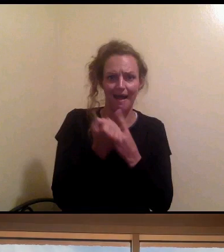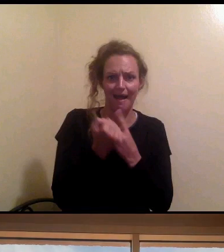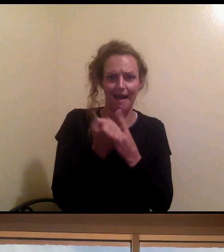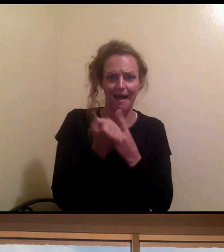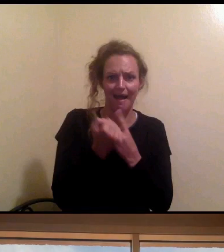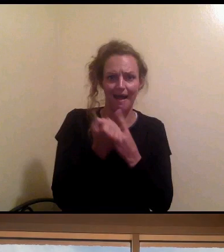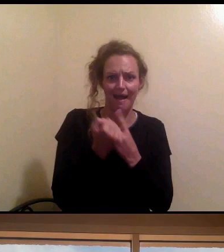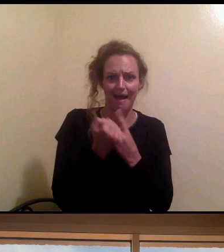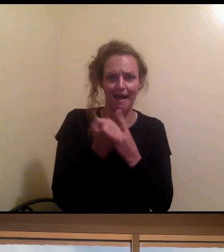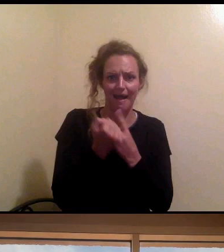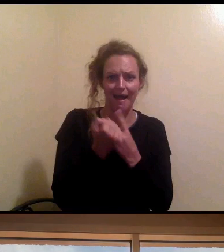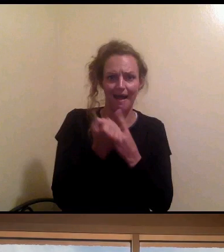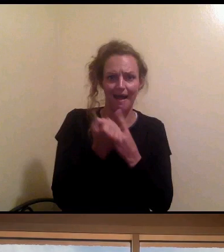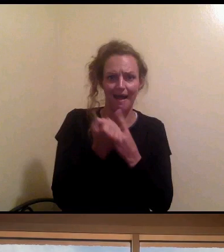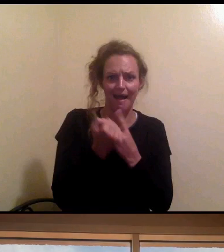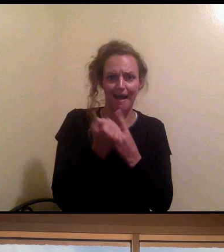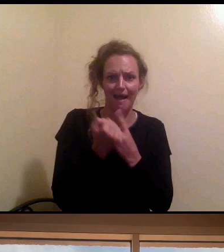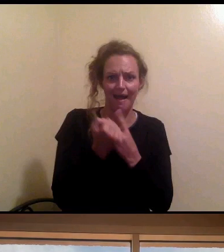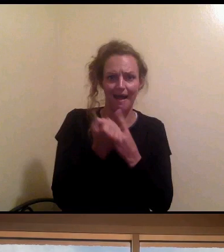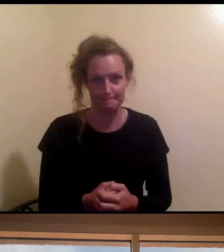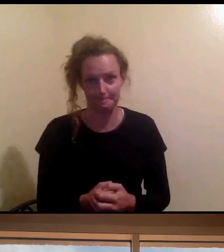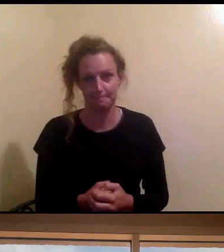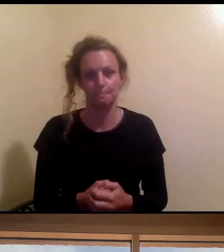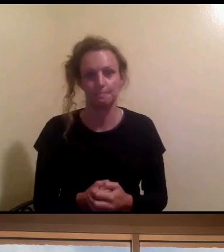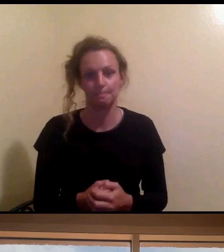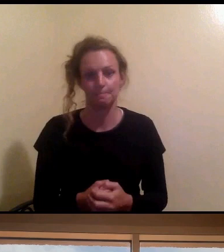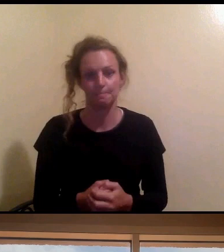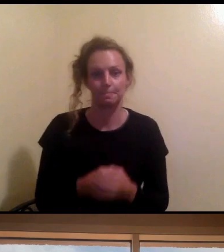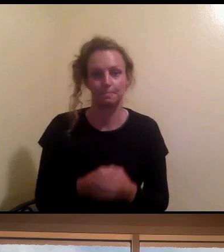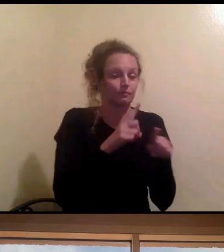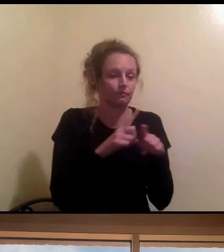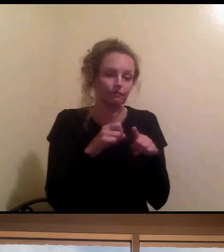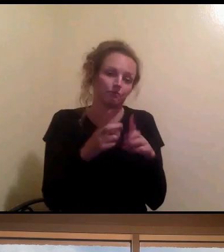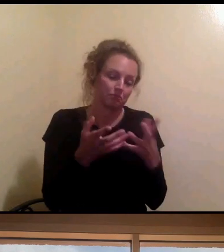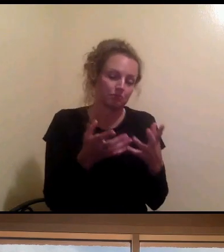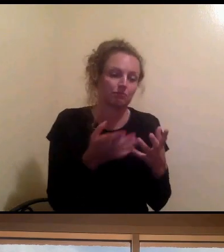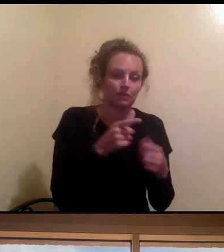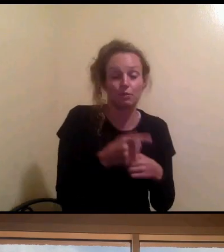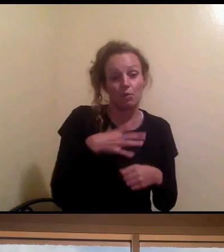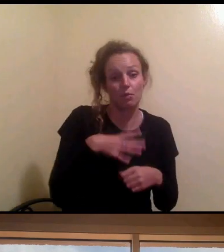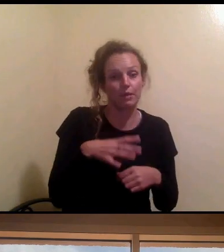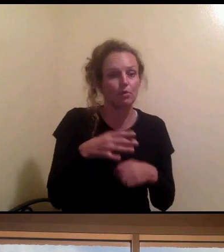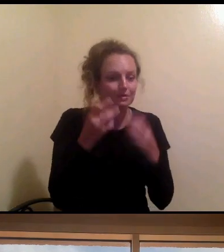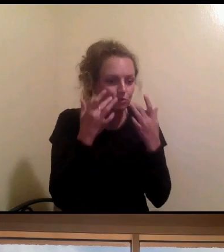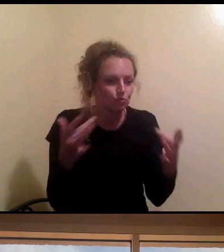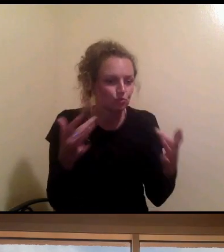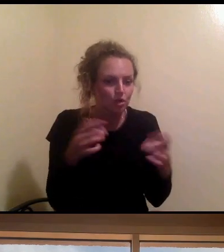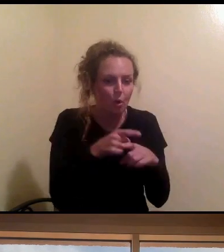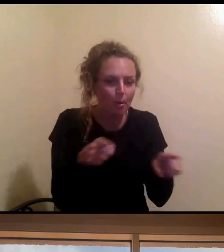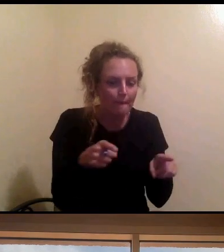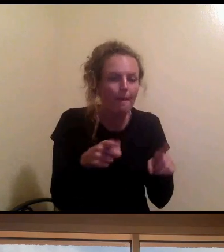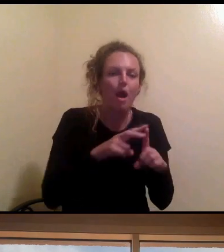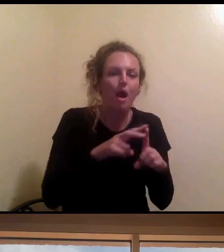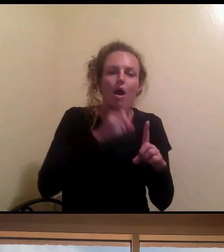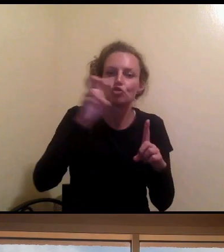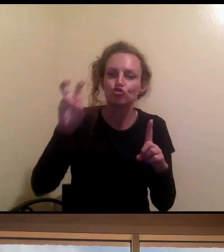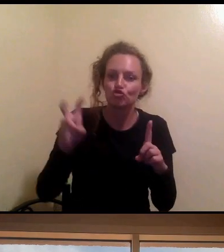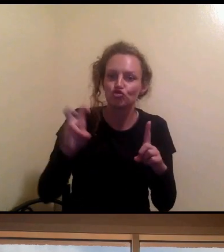they're traveling and exploring the world in a way that is extrasensory, ultrasensory, and they seem unstoppable, and I'm blown